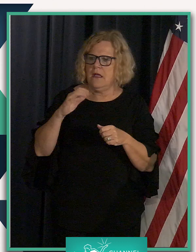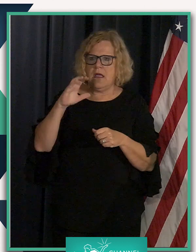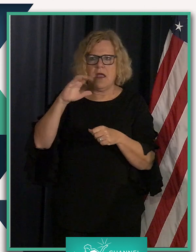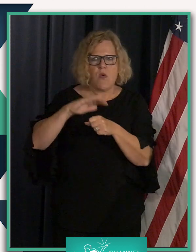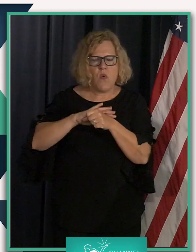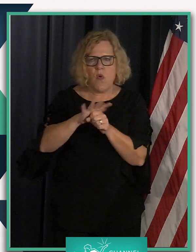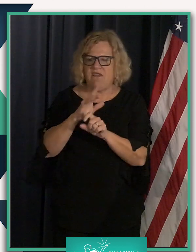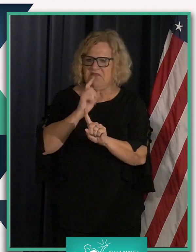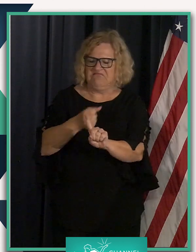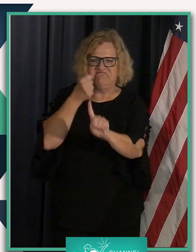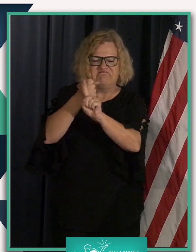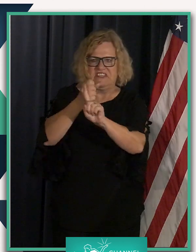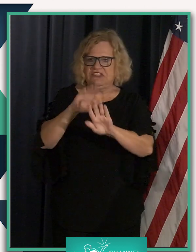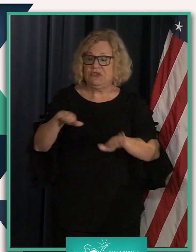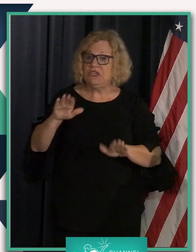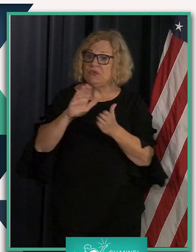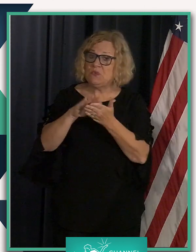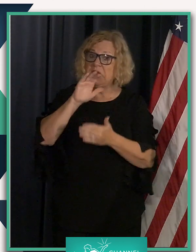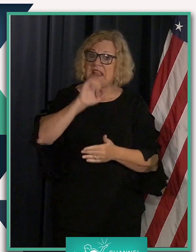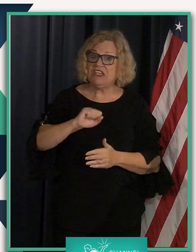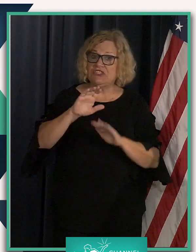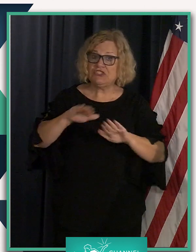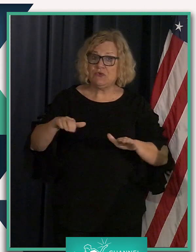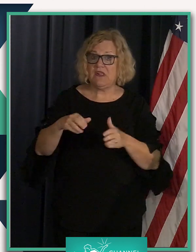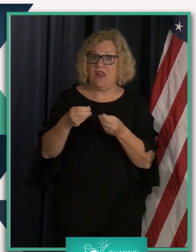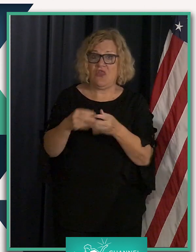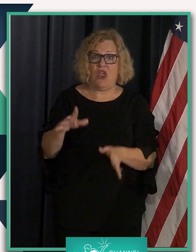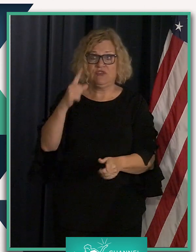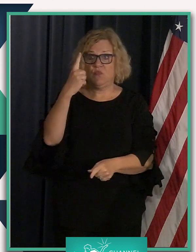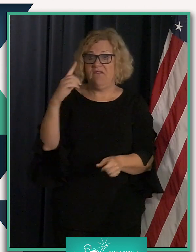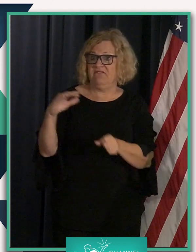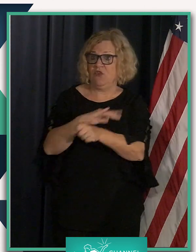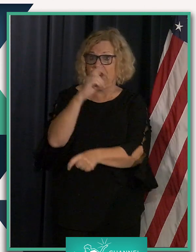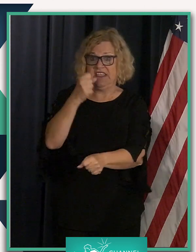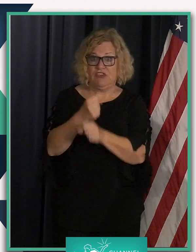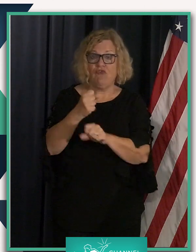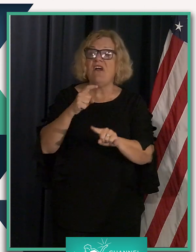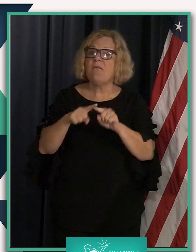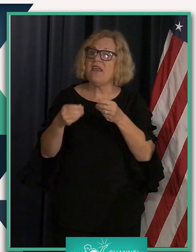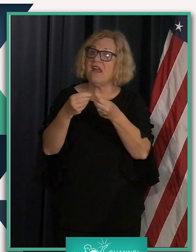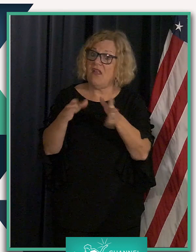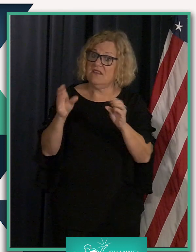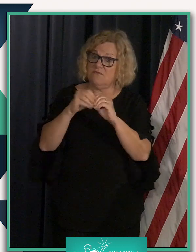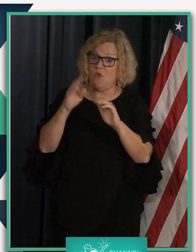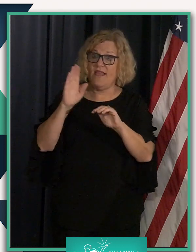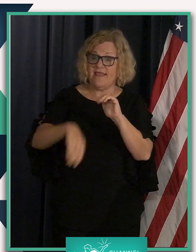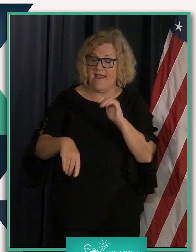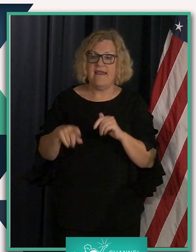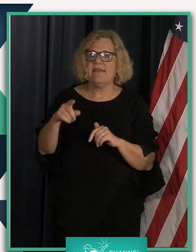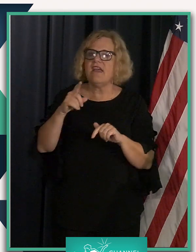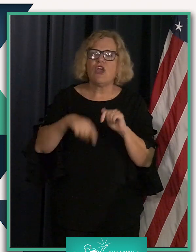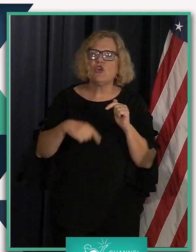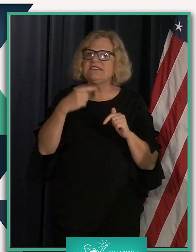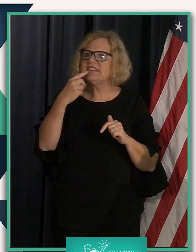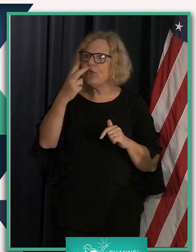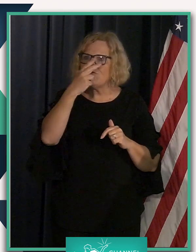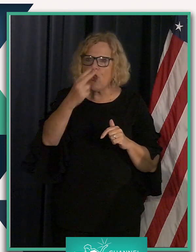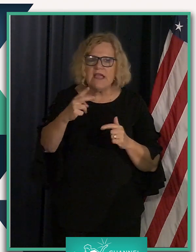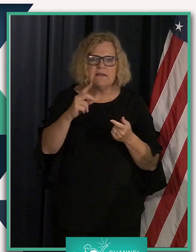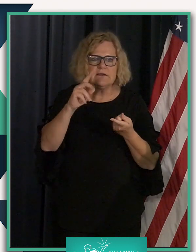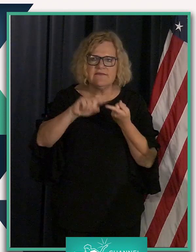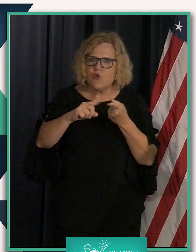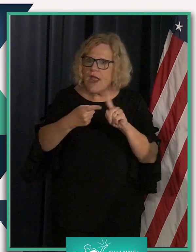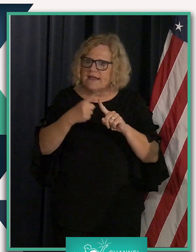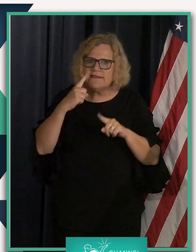The school-age children, most of them lost an entire school year. But they lost a lot more than that. They couldn't see their friends for periods